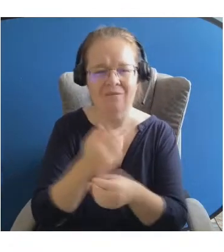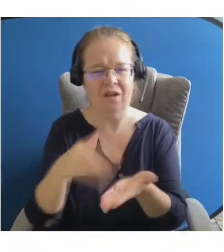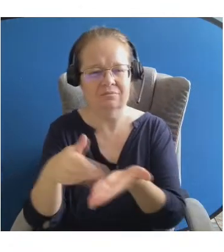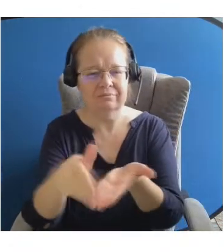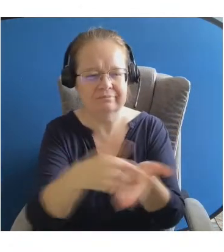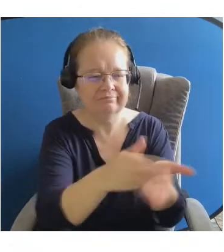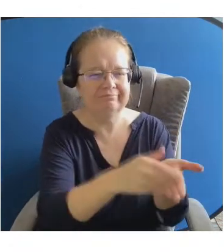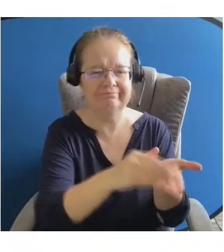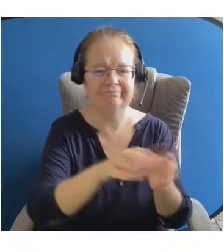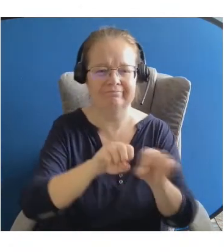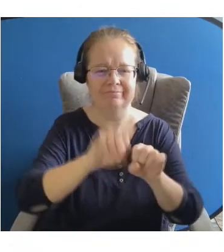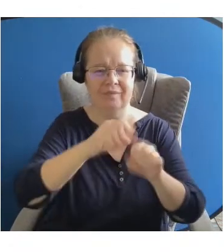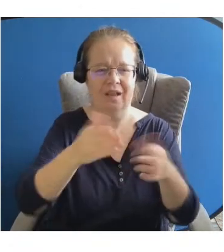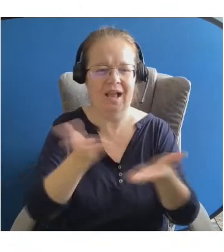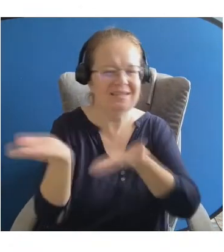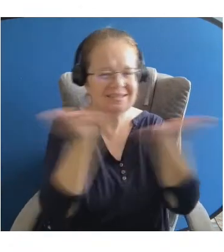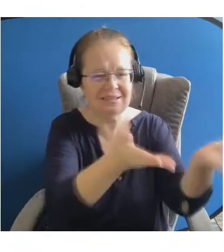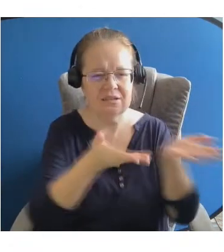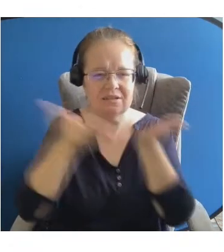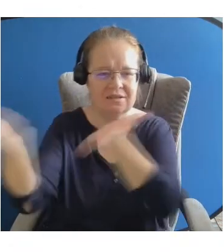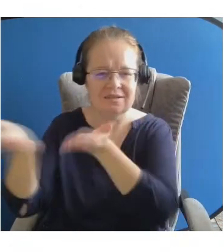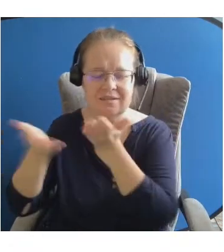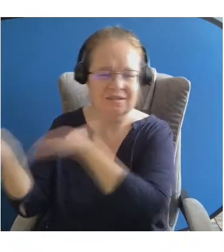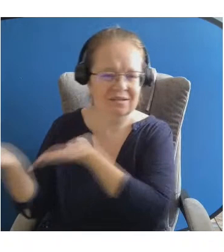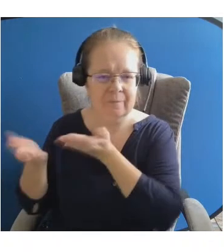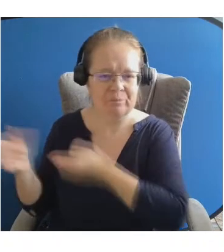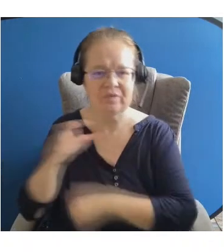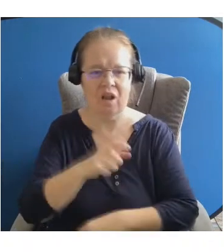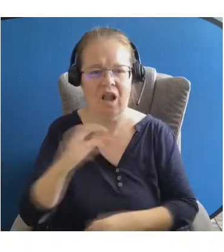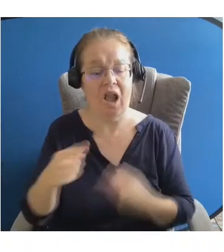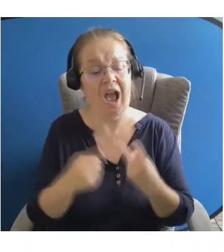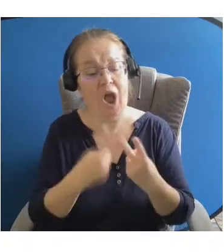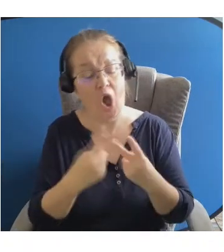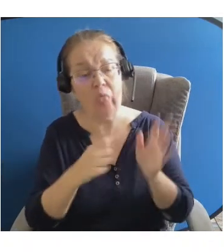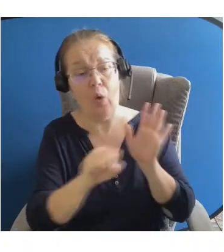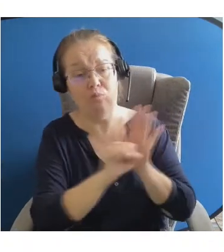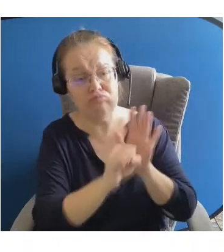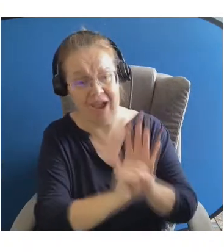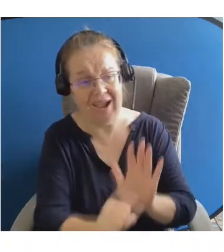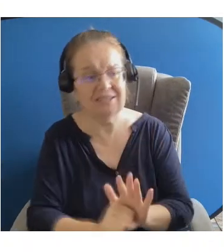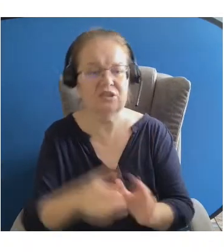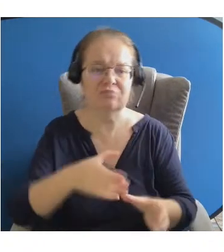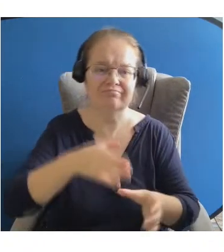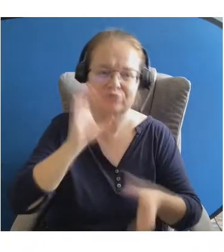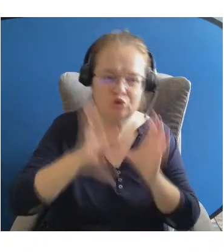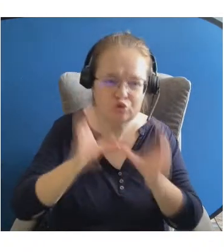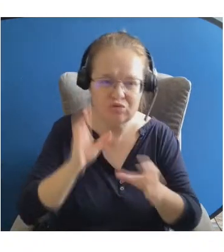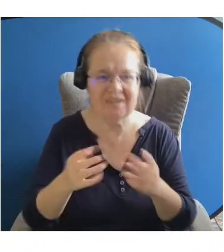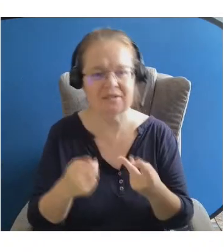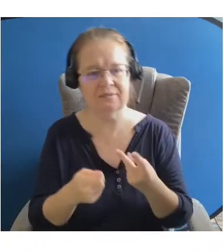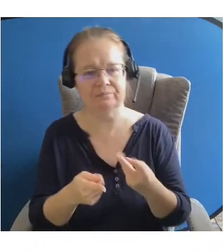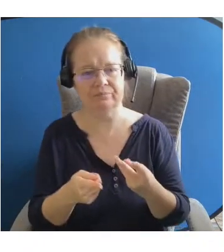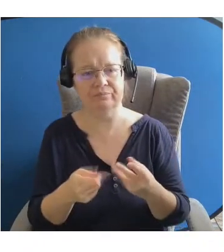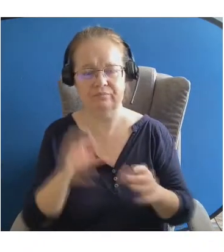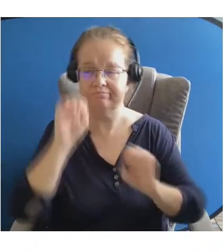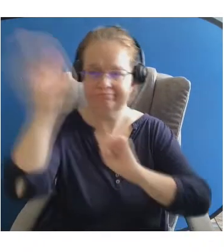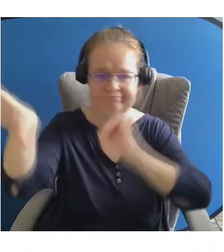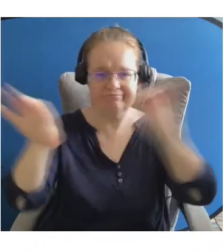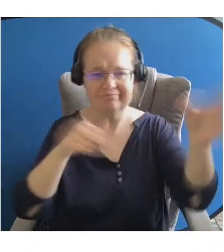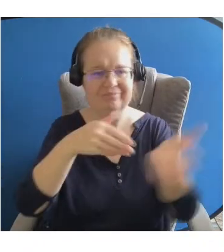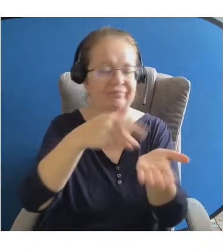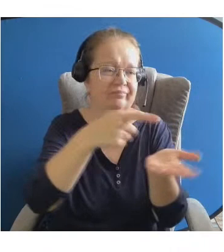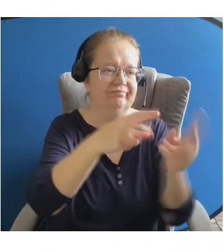distribution of Coca-Cola and hundreds of other brands and beverages to